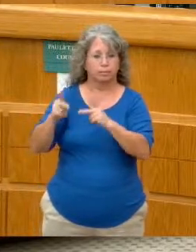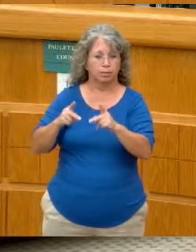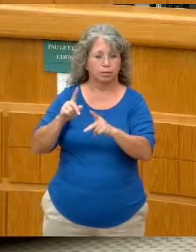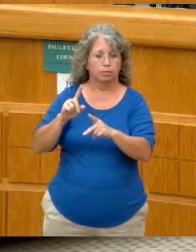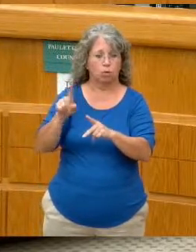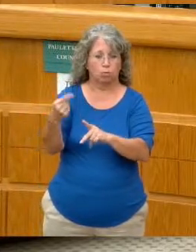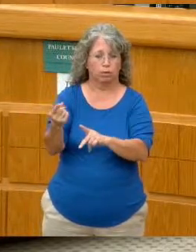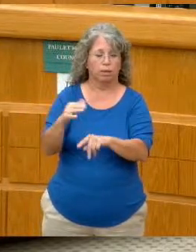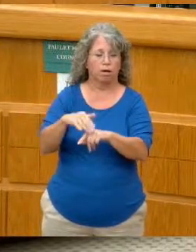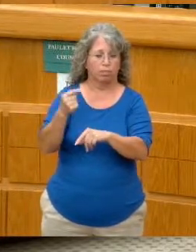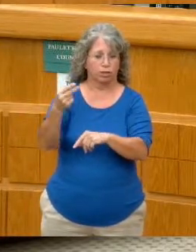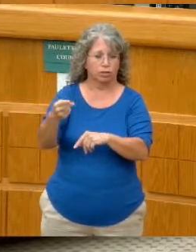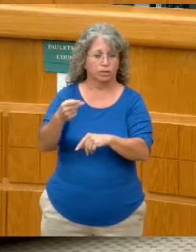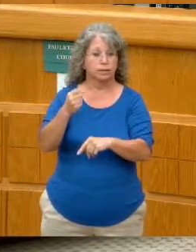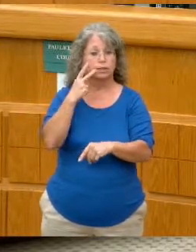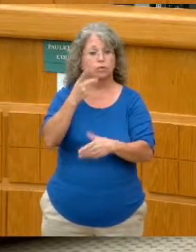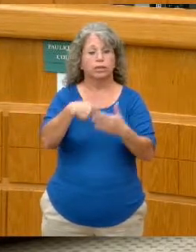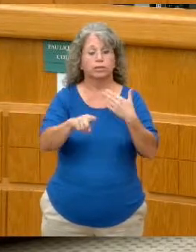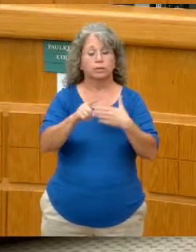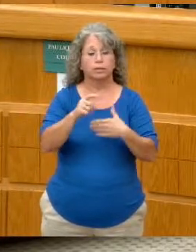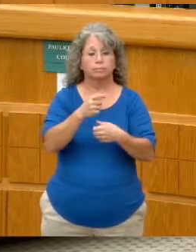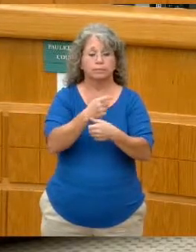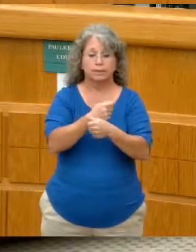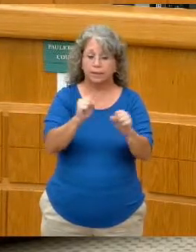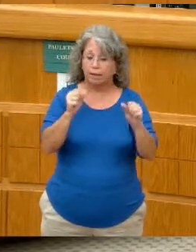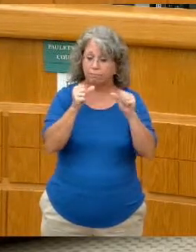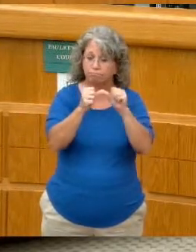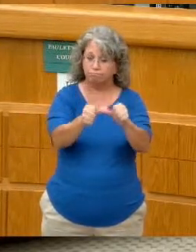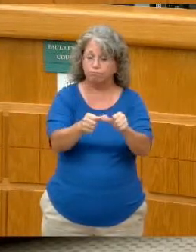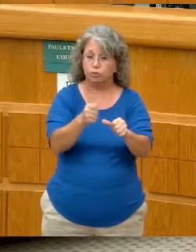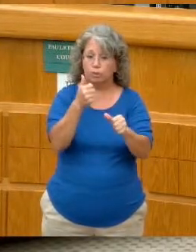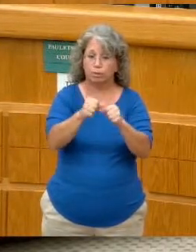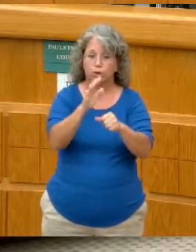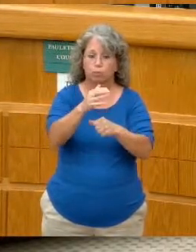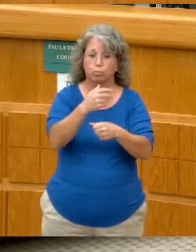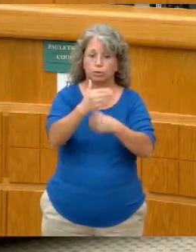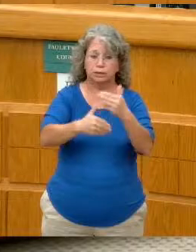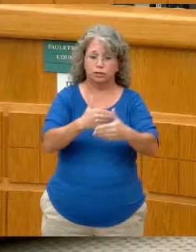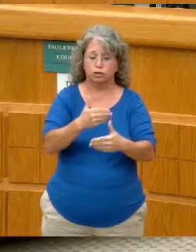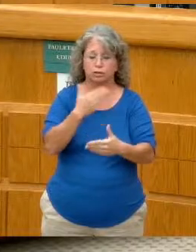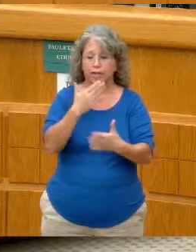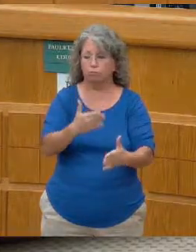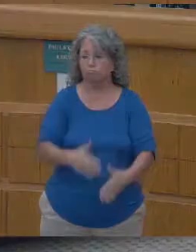on Thursday. Okay, so we'll see you next week. Stay safe and remember those COVID protocols. Thank you.